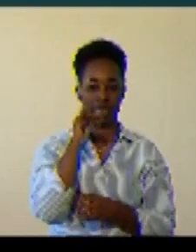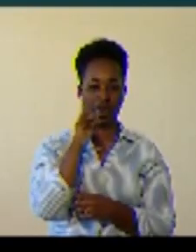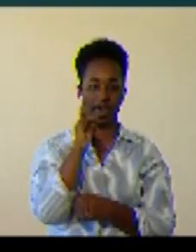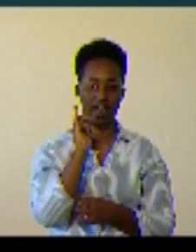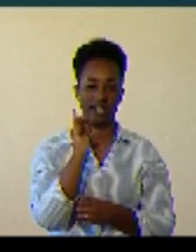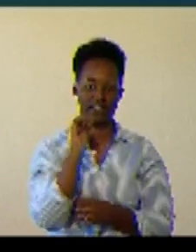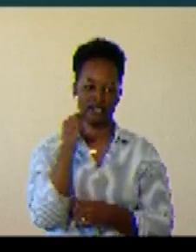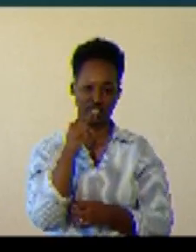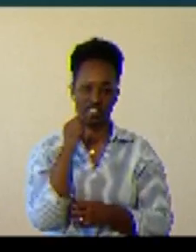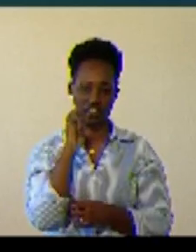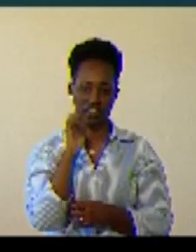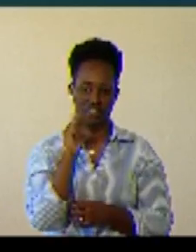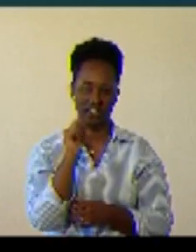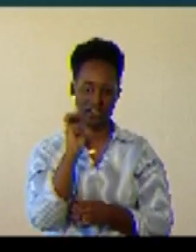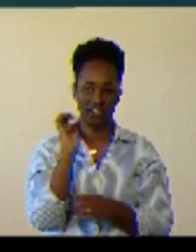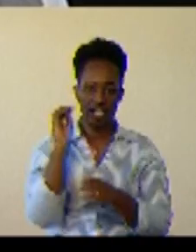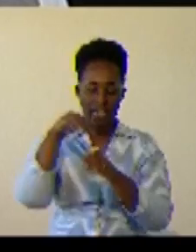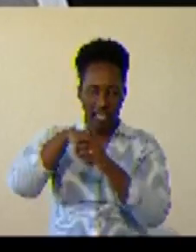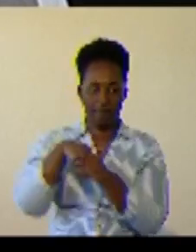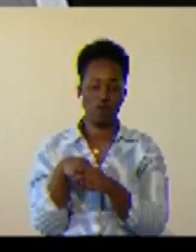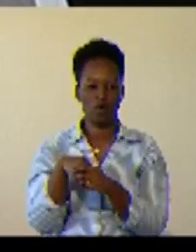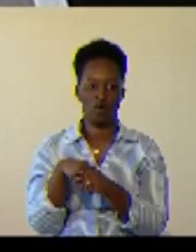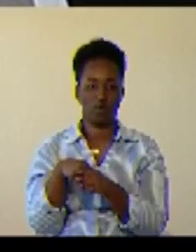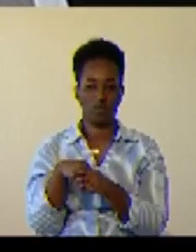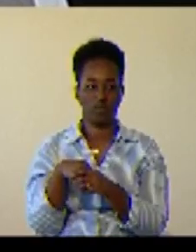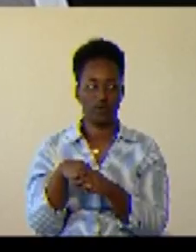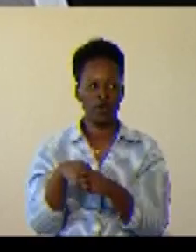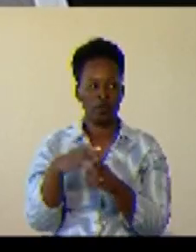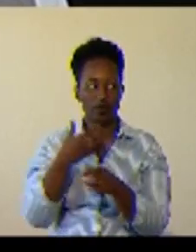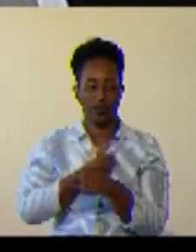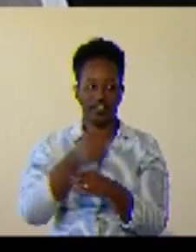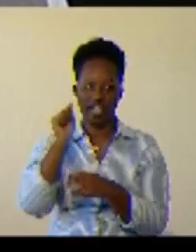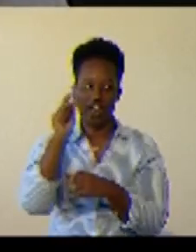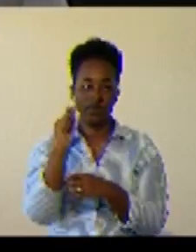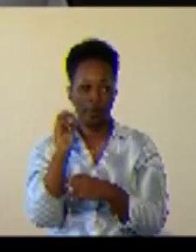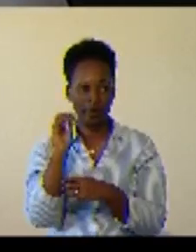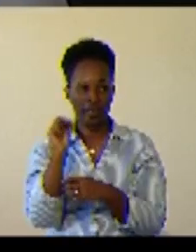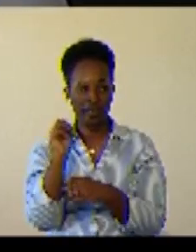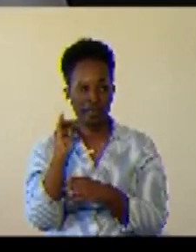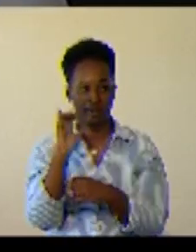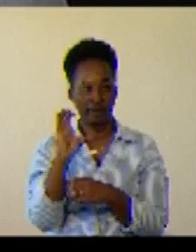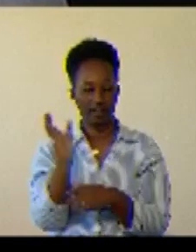iodine? We have the atomic radius, melting point, and electronegativity.